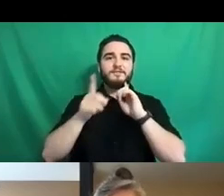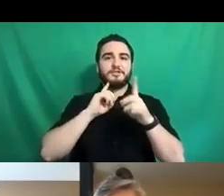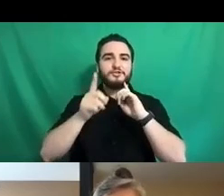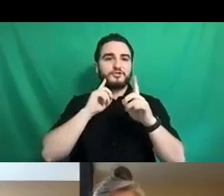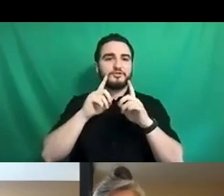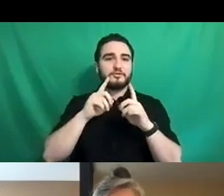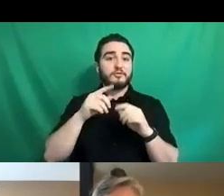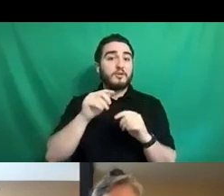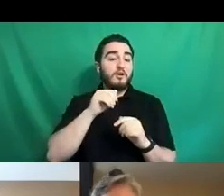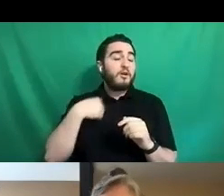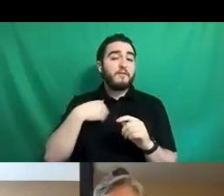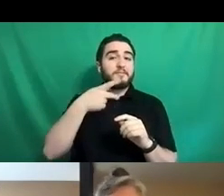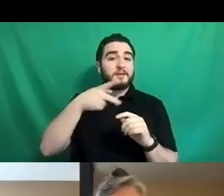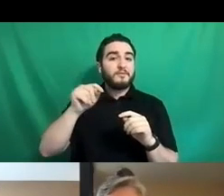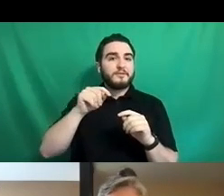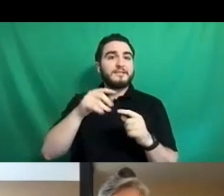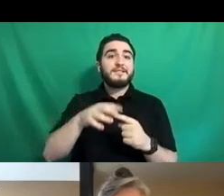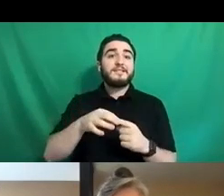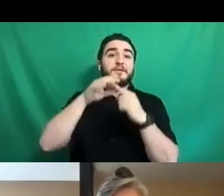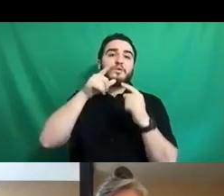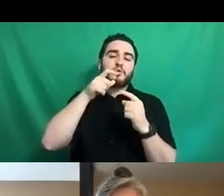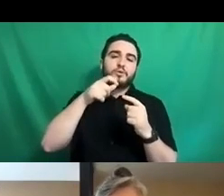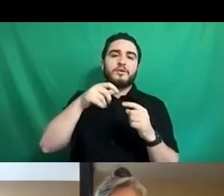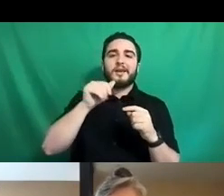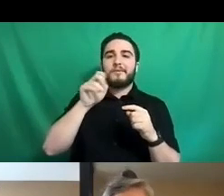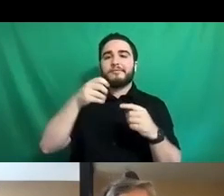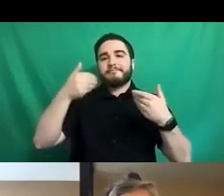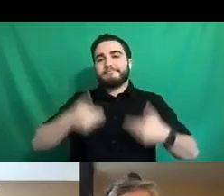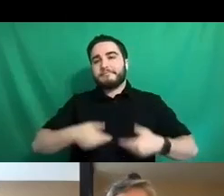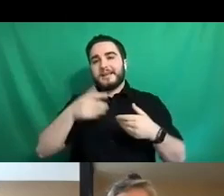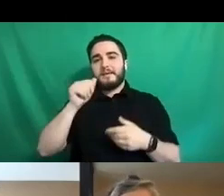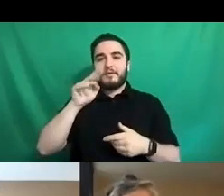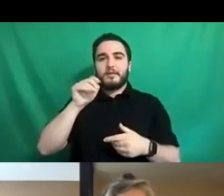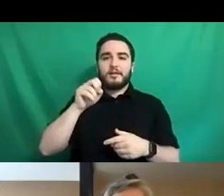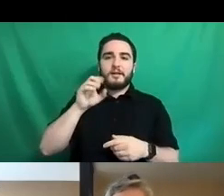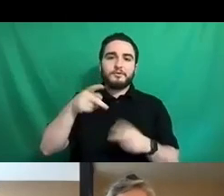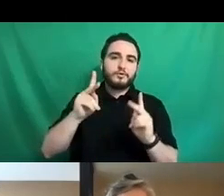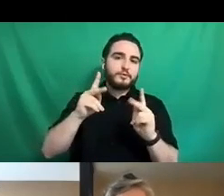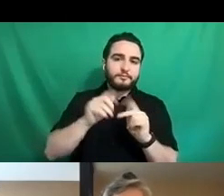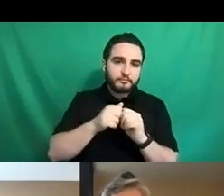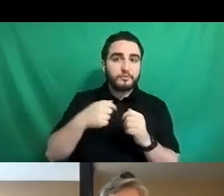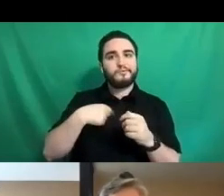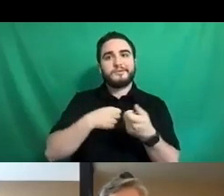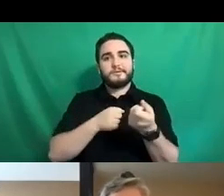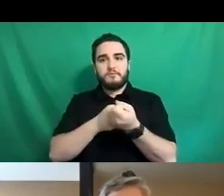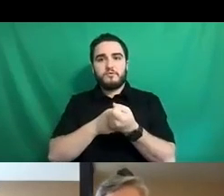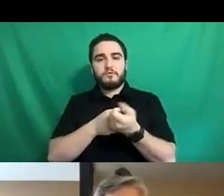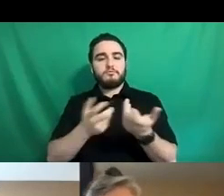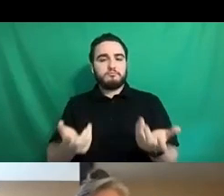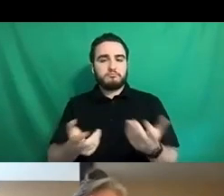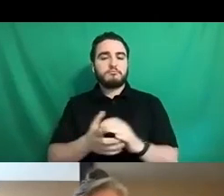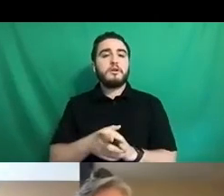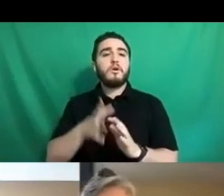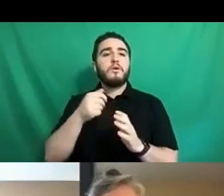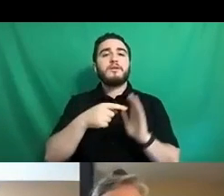we've presented, besides here's who Able Opportunities is, right? And here's what we support people with disabilities to work. We want to give